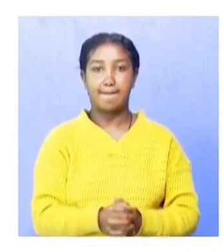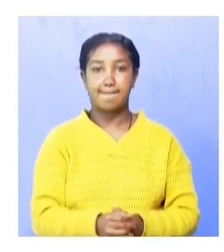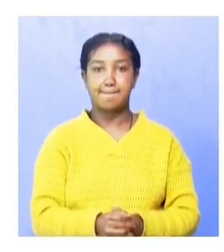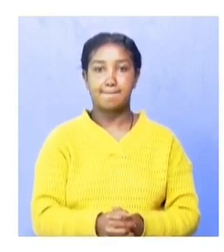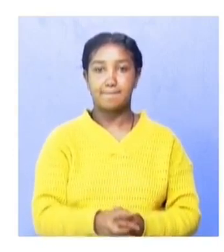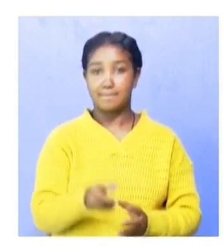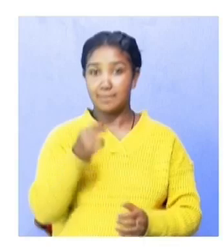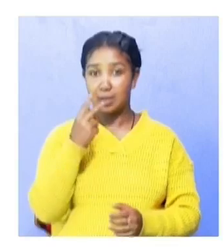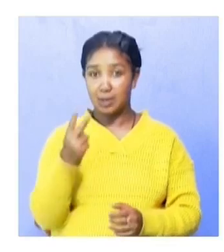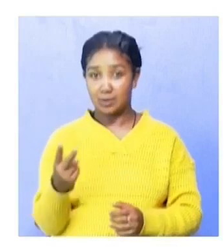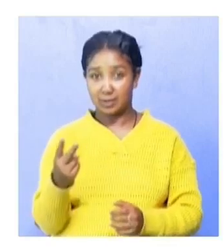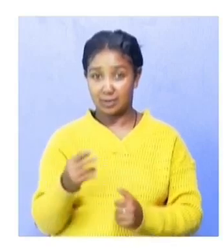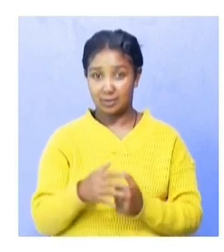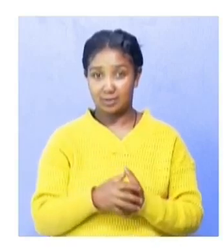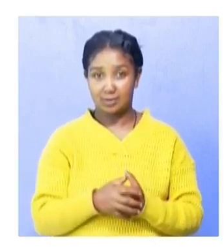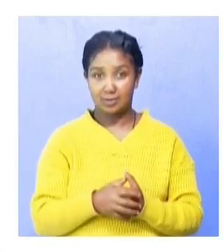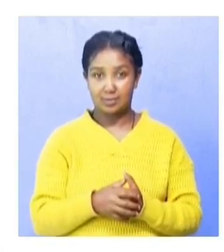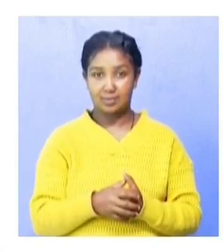Yes, look here.